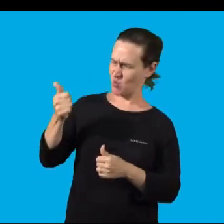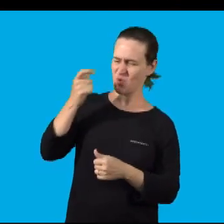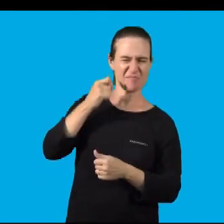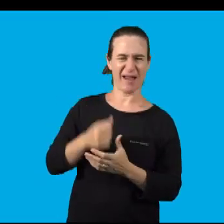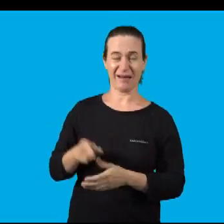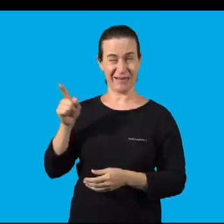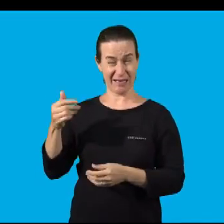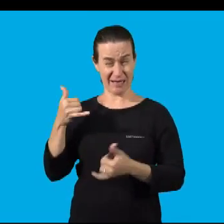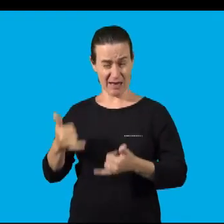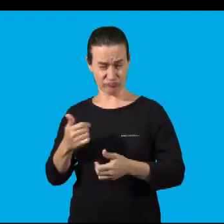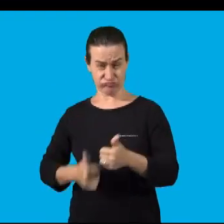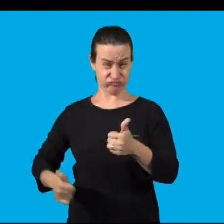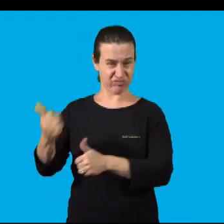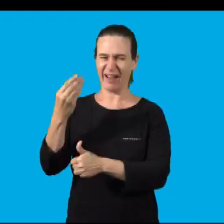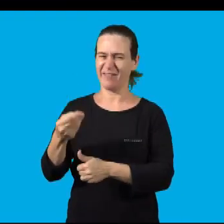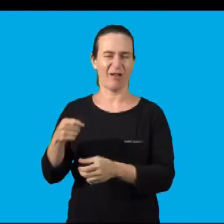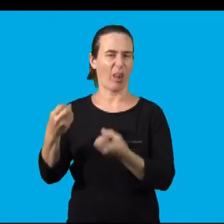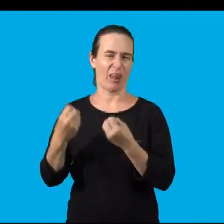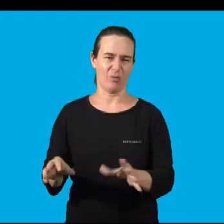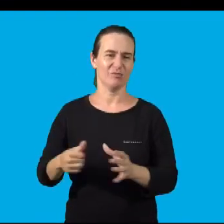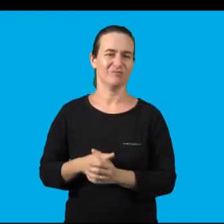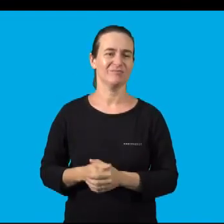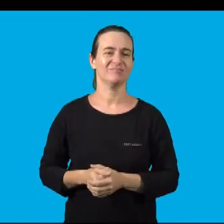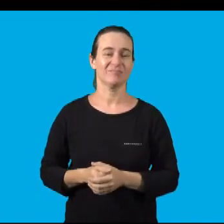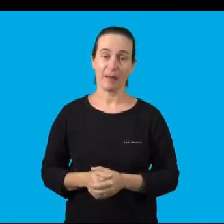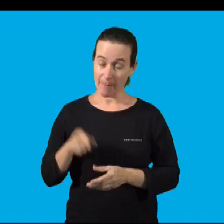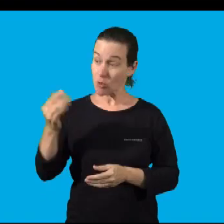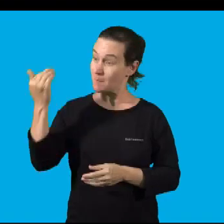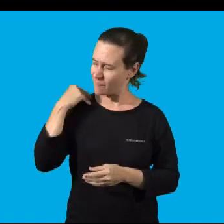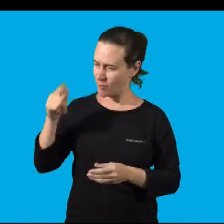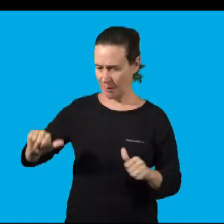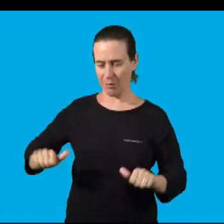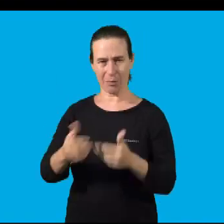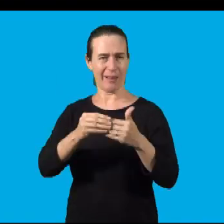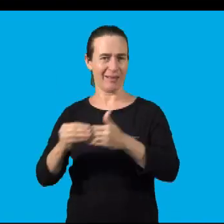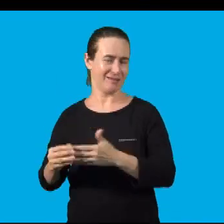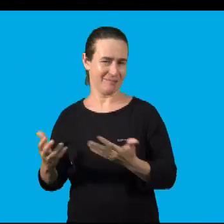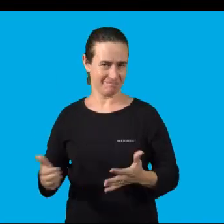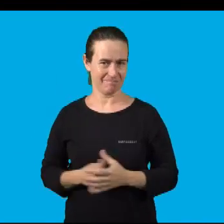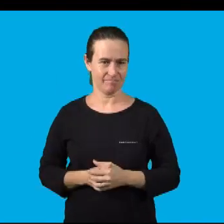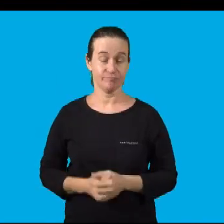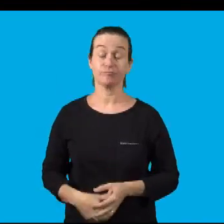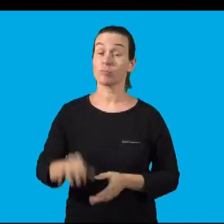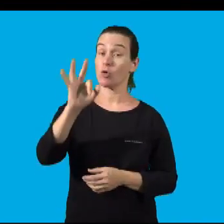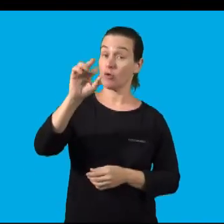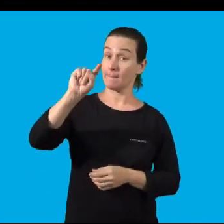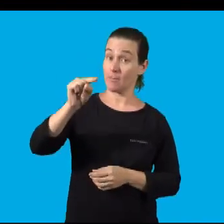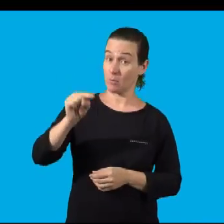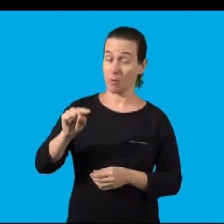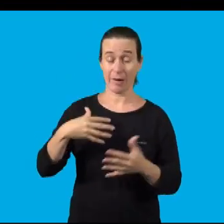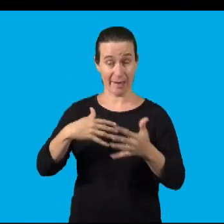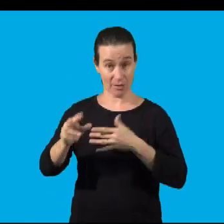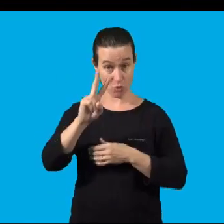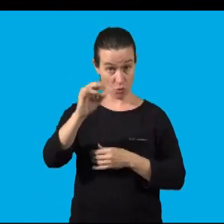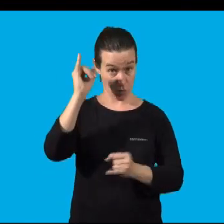nobility, and authority, all that had made him the epitome of leadership. 3 marks for